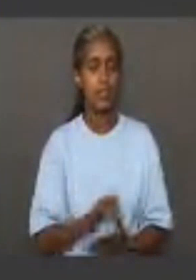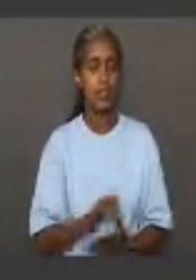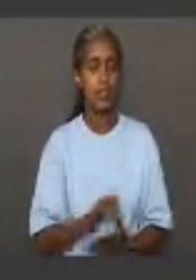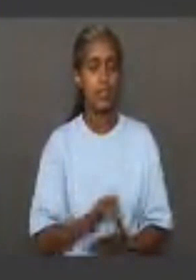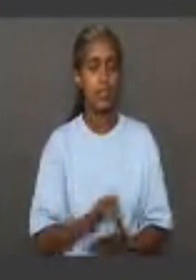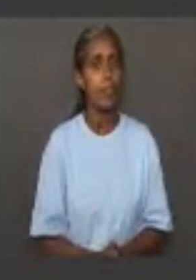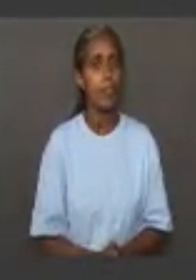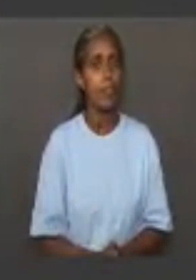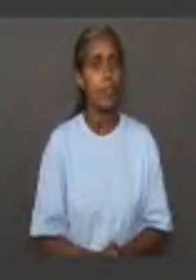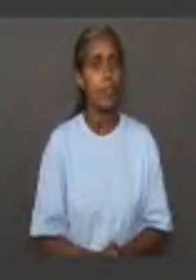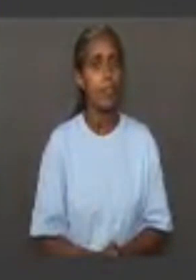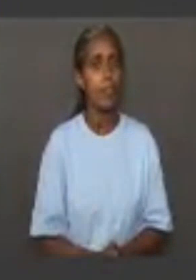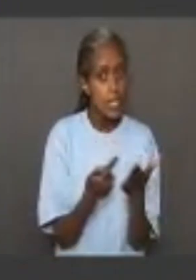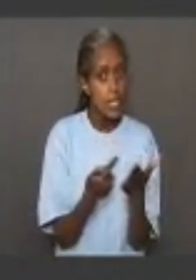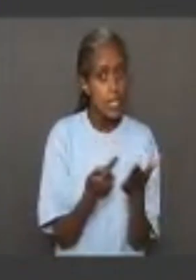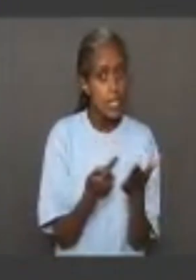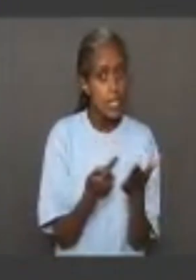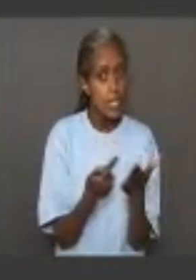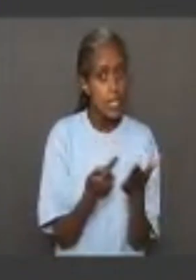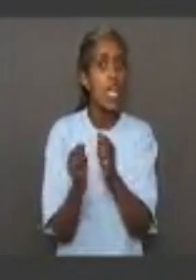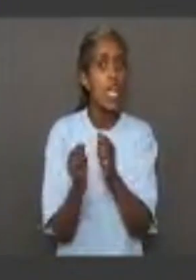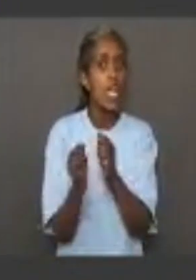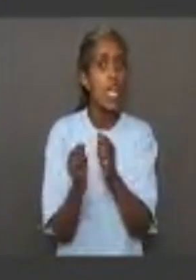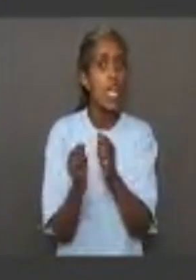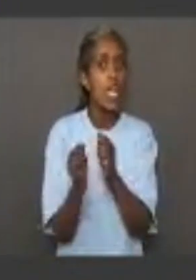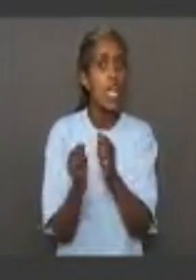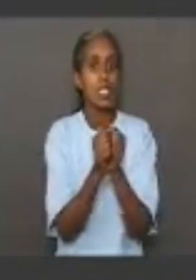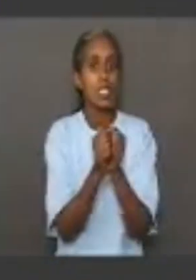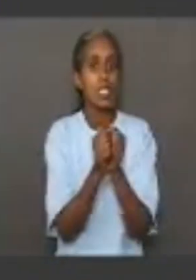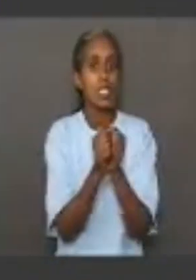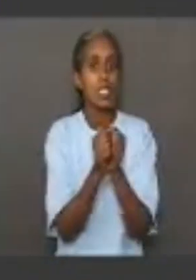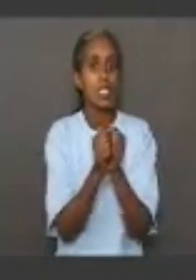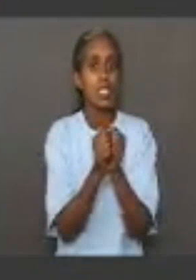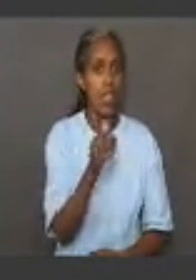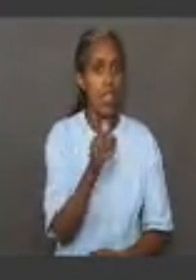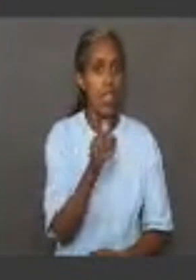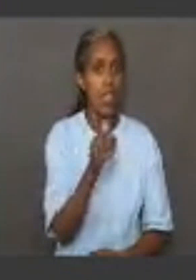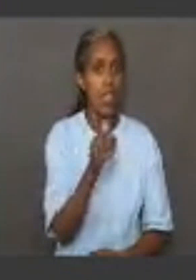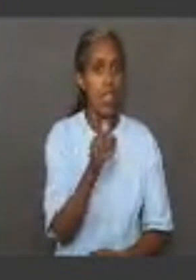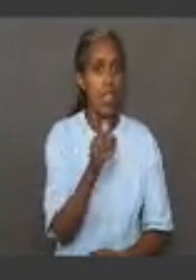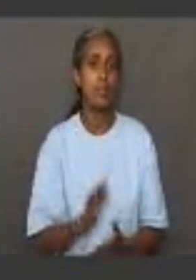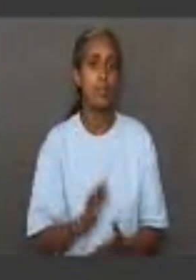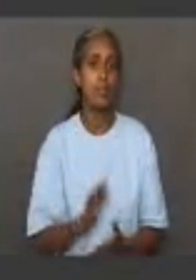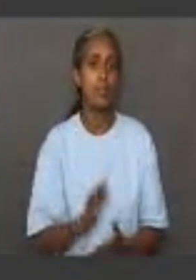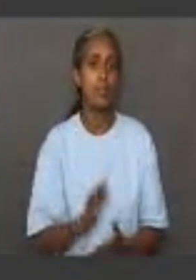This is the intersection of A and B.